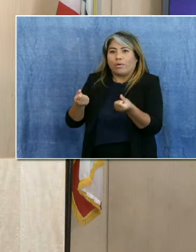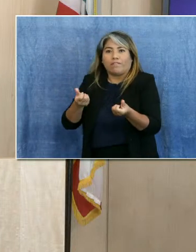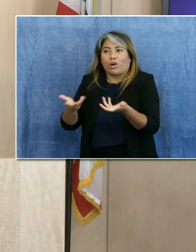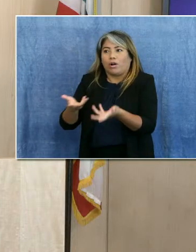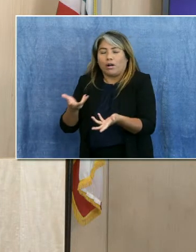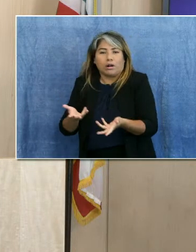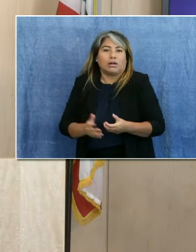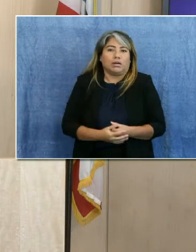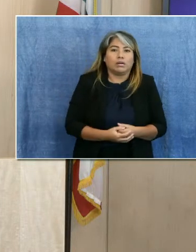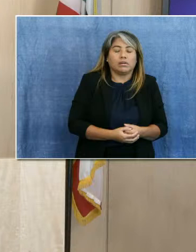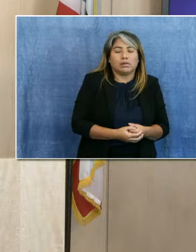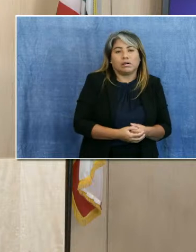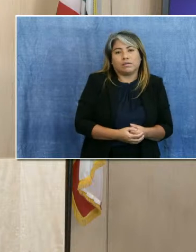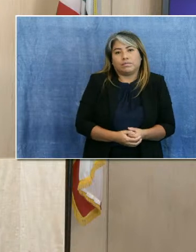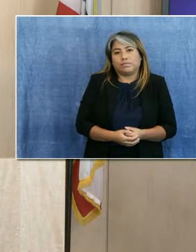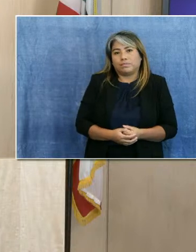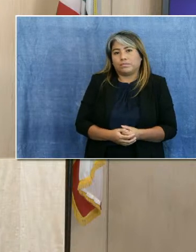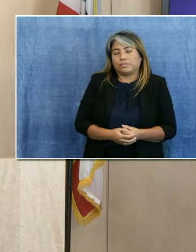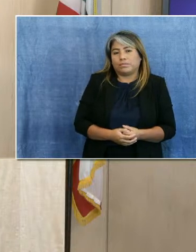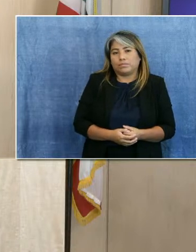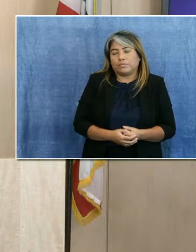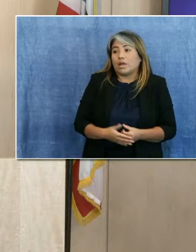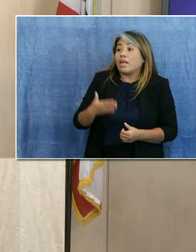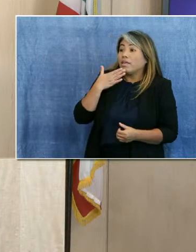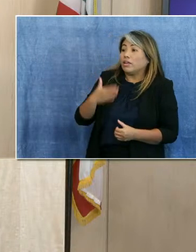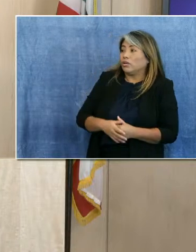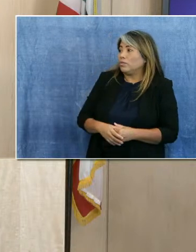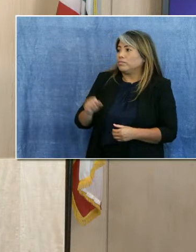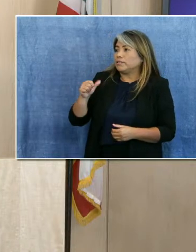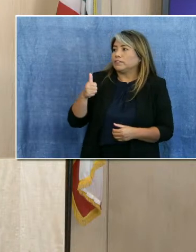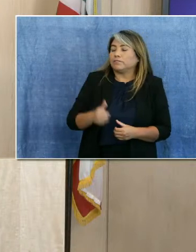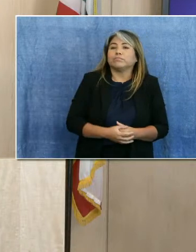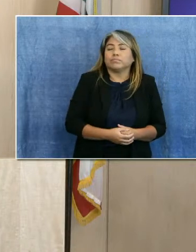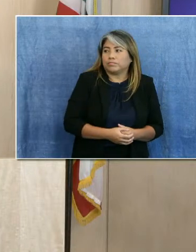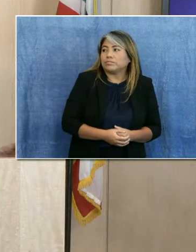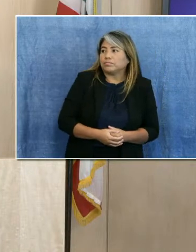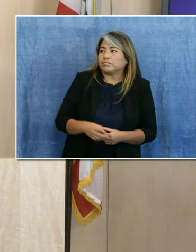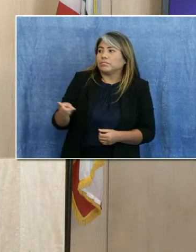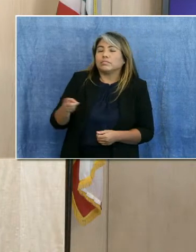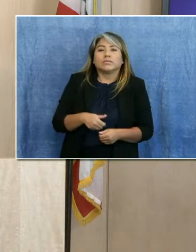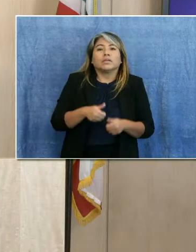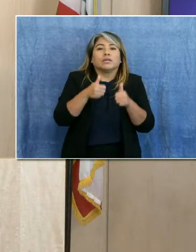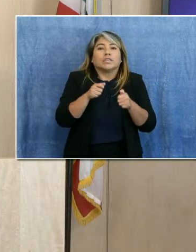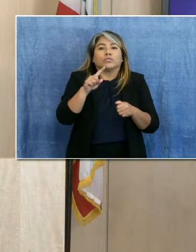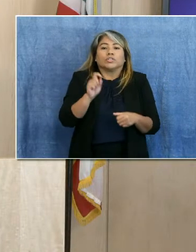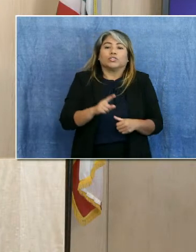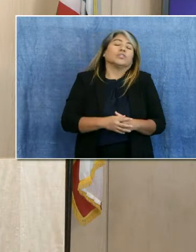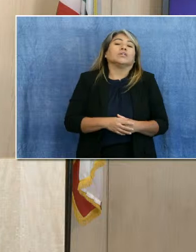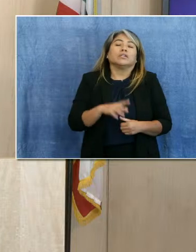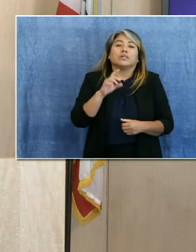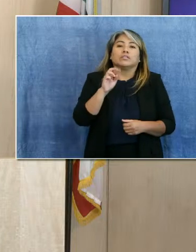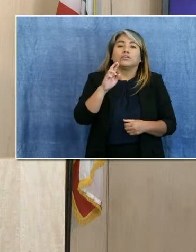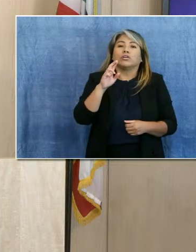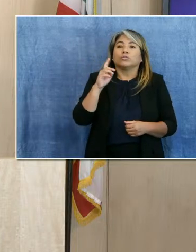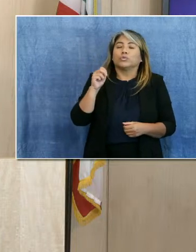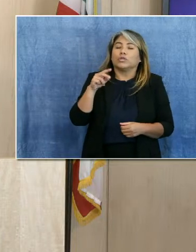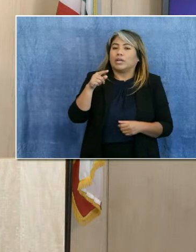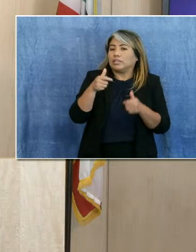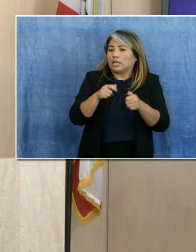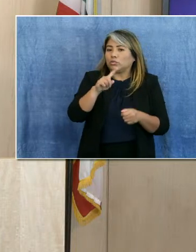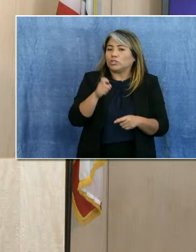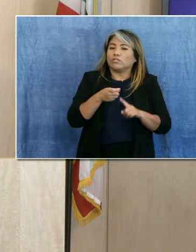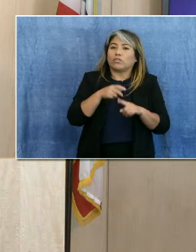Thank you. Yes. Okay, Dr. is a text question